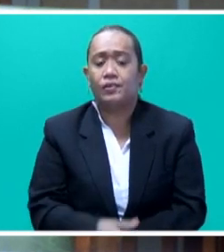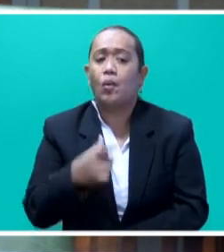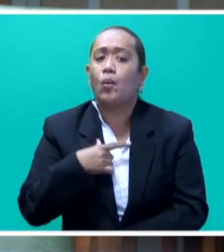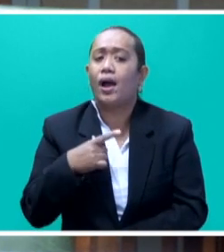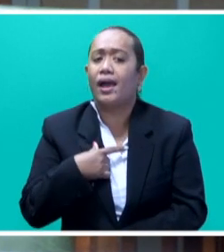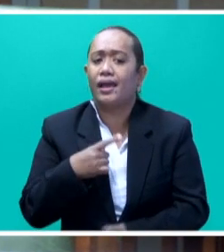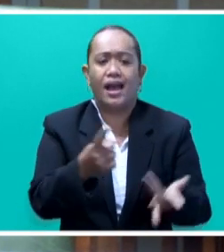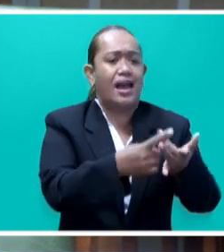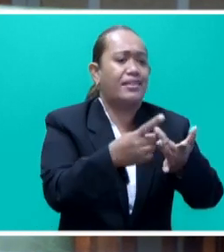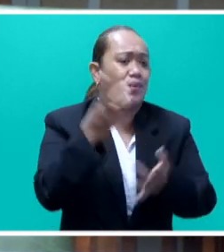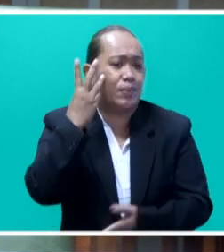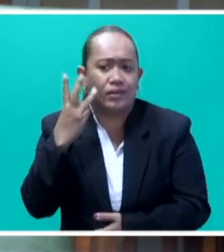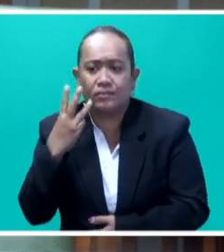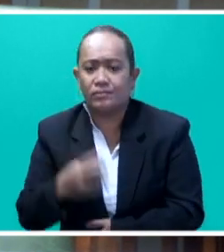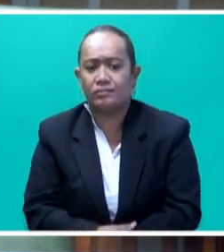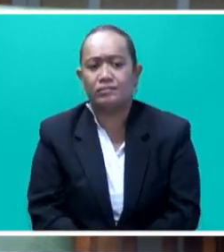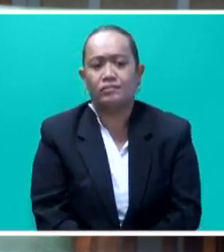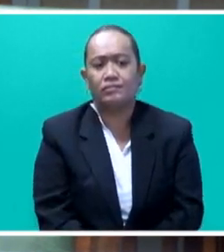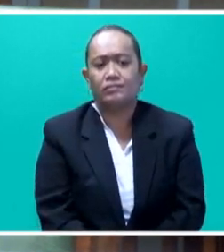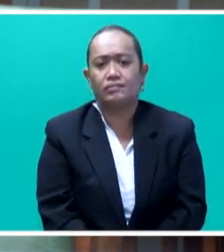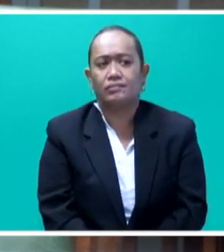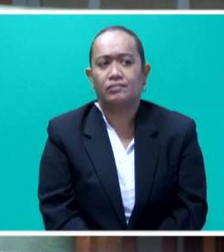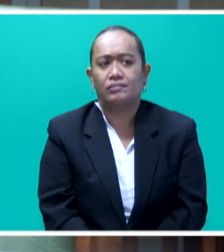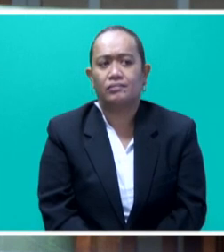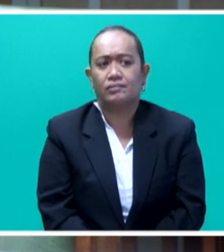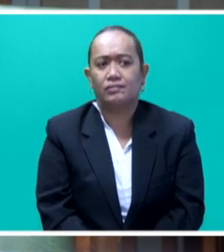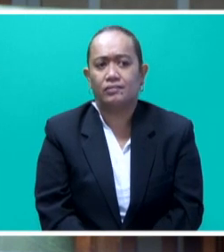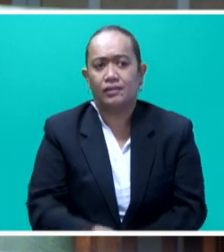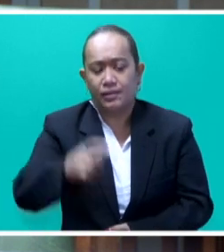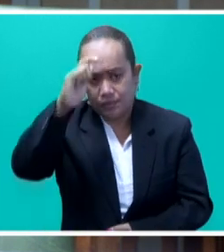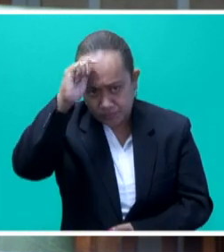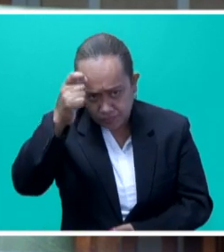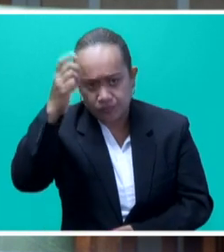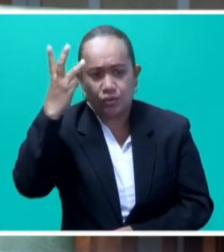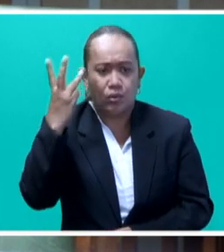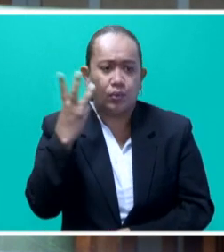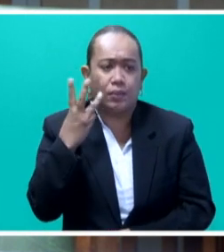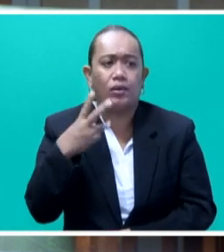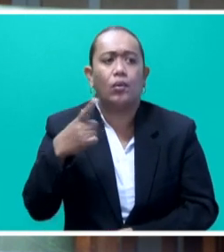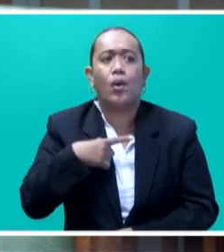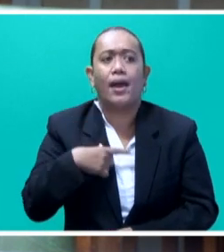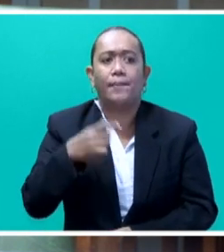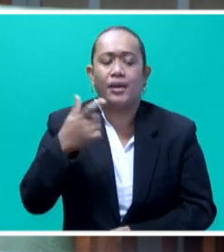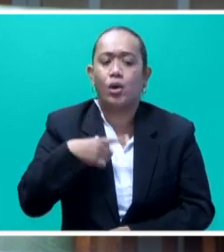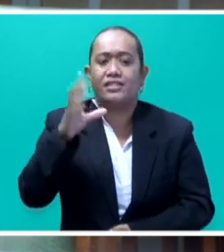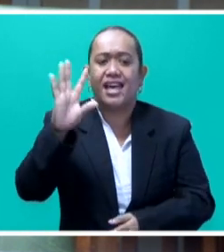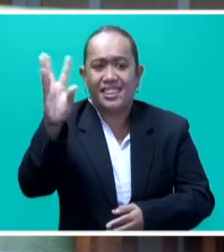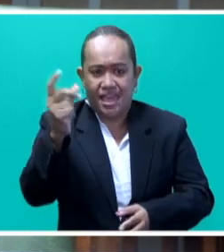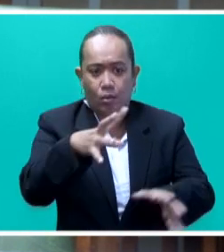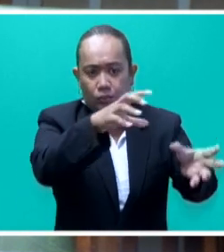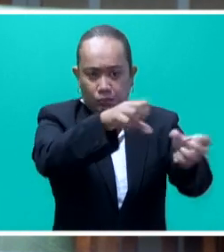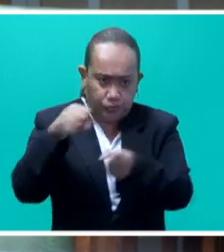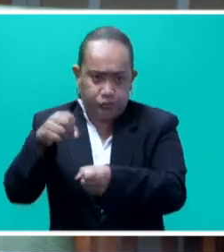all these other women? I should take my hat off to those women because they were publicly dragged into this incident because of